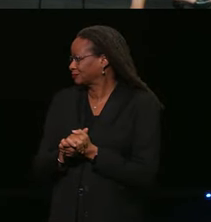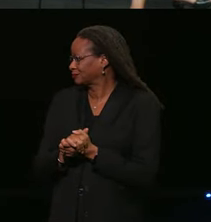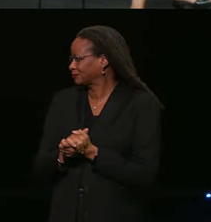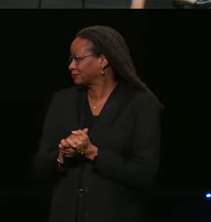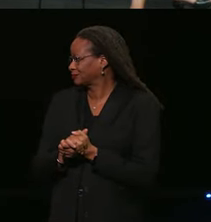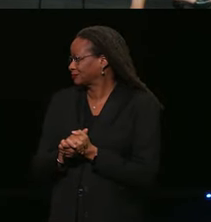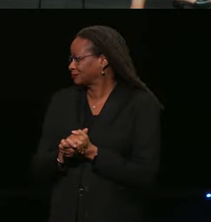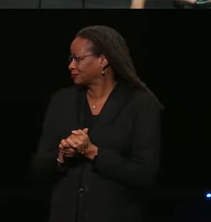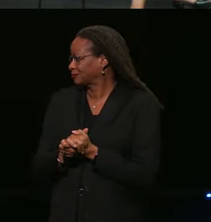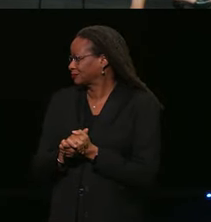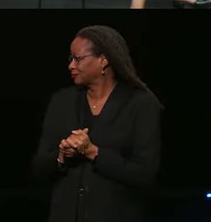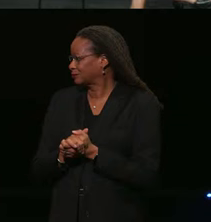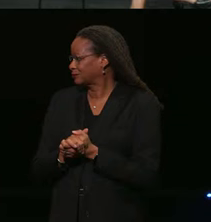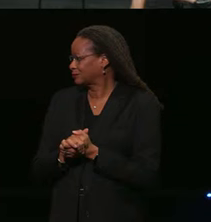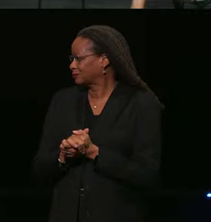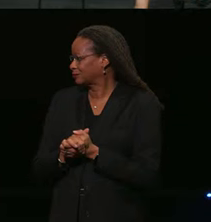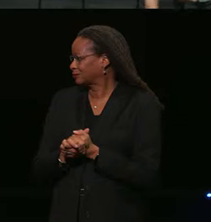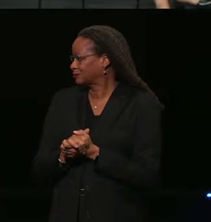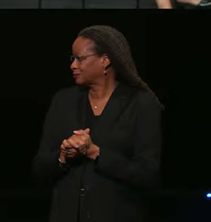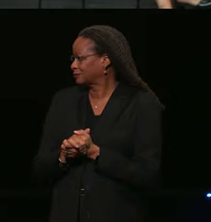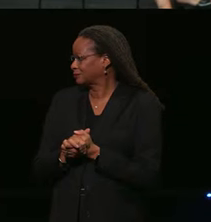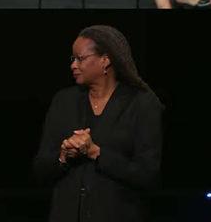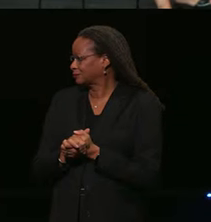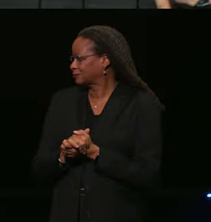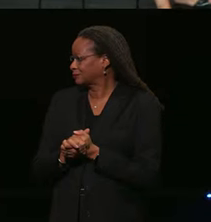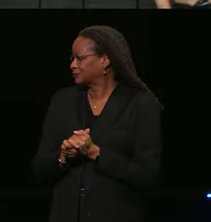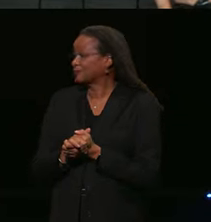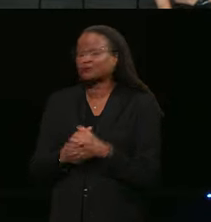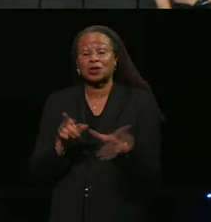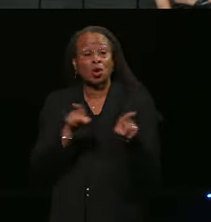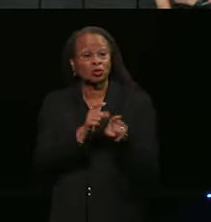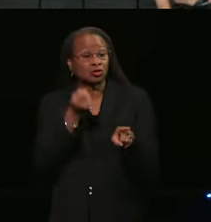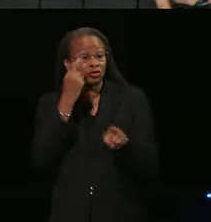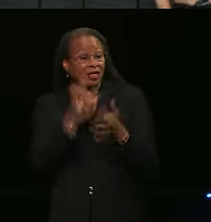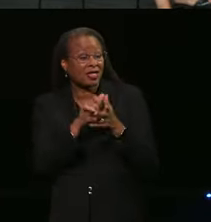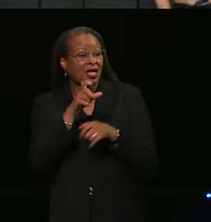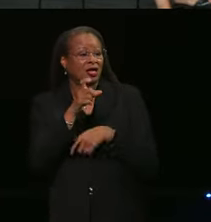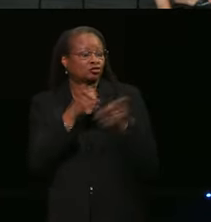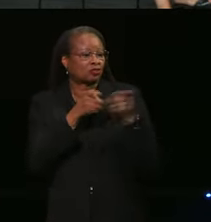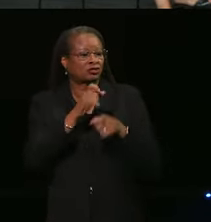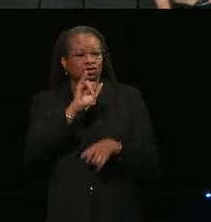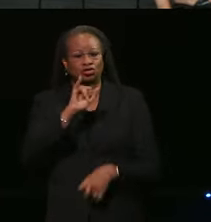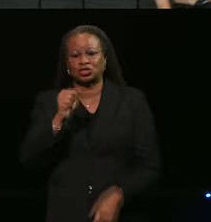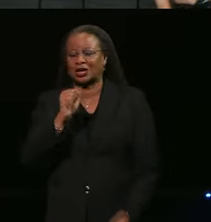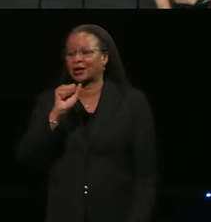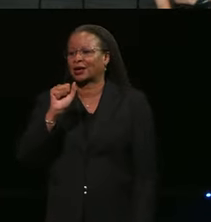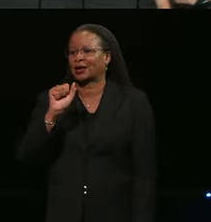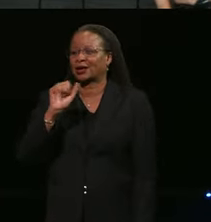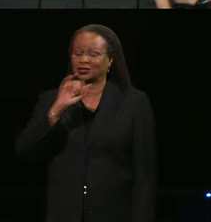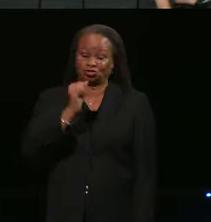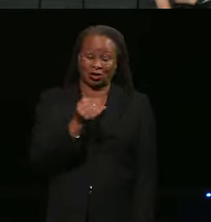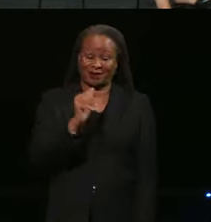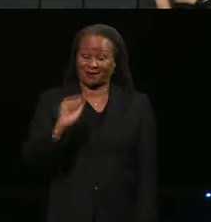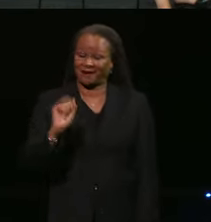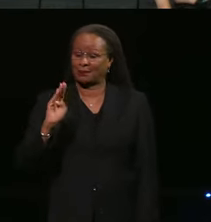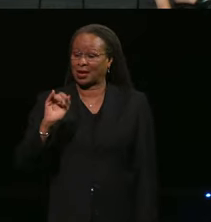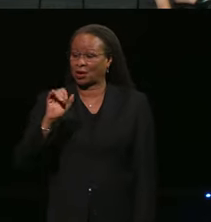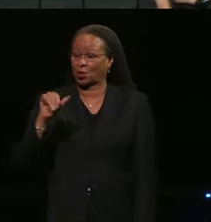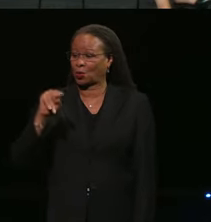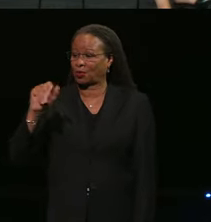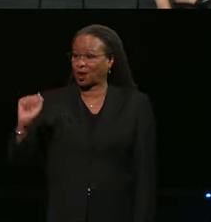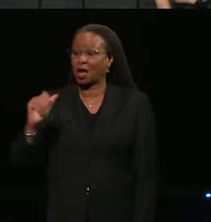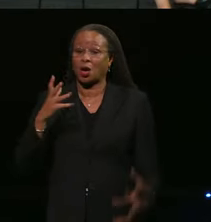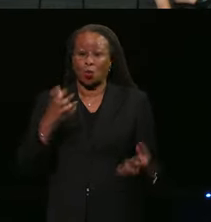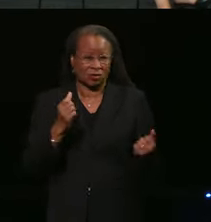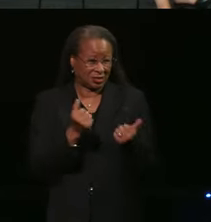No, está bien, así. Sí. Sure. And so we also understand that director J.A. Bayona wanted conditions to be as close to